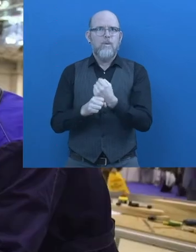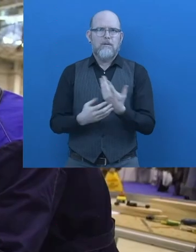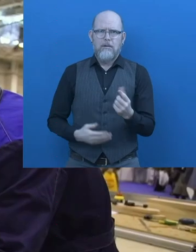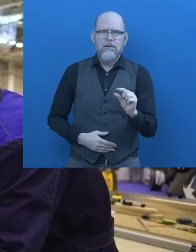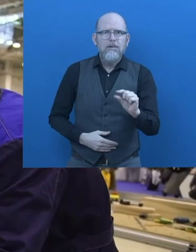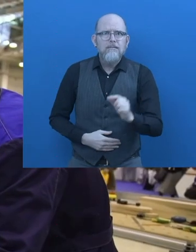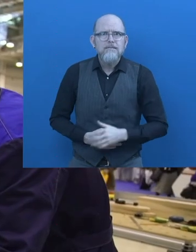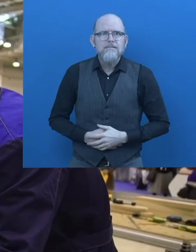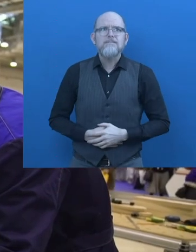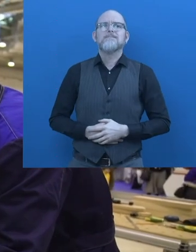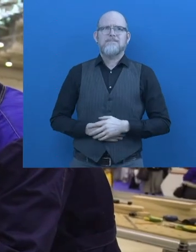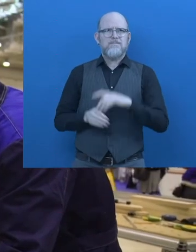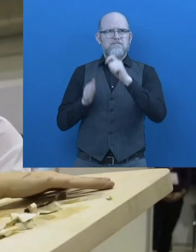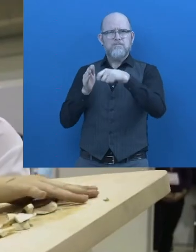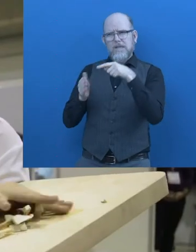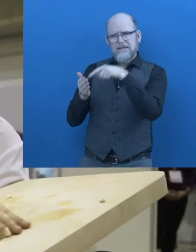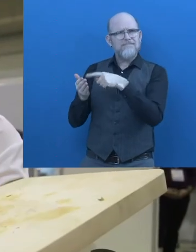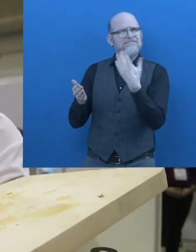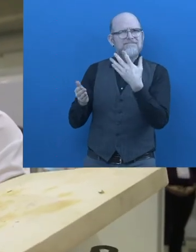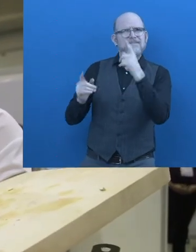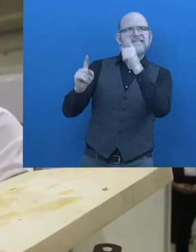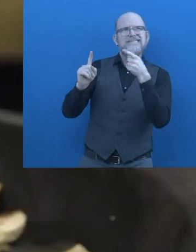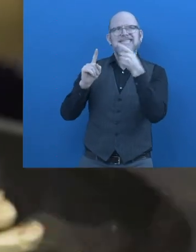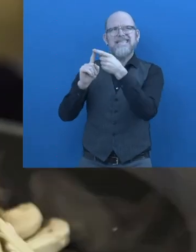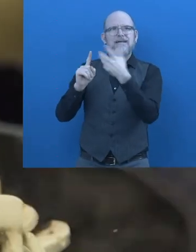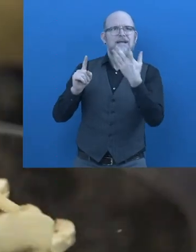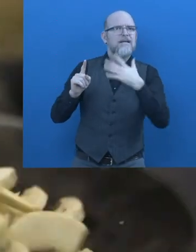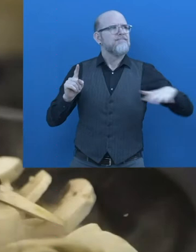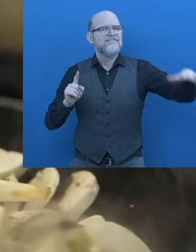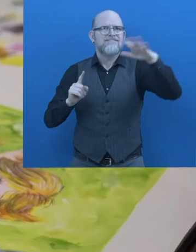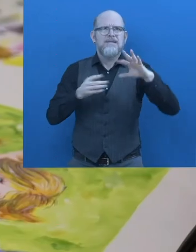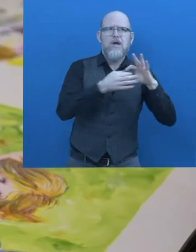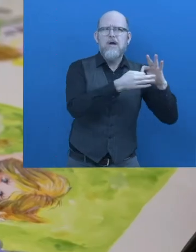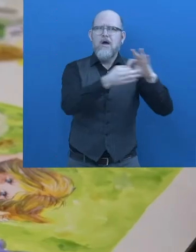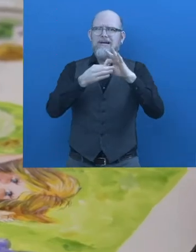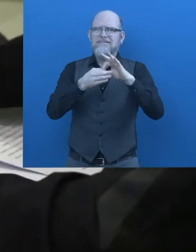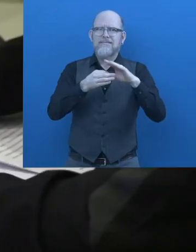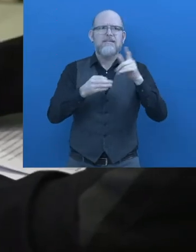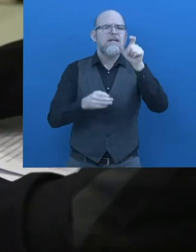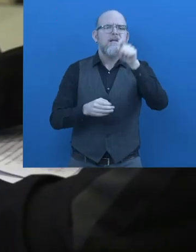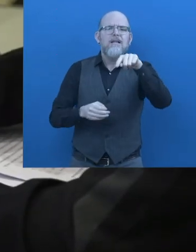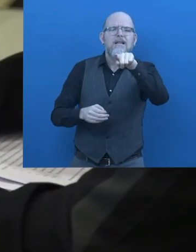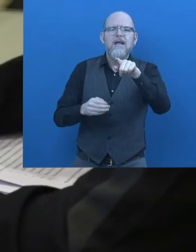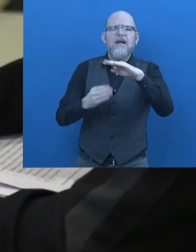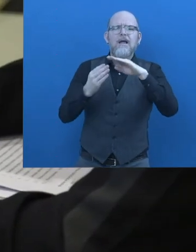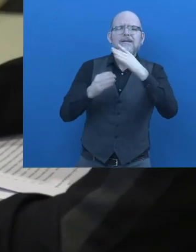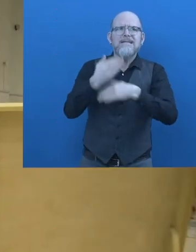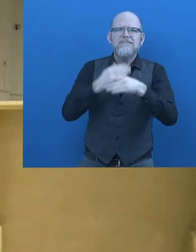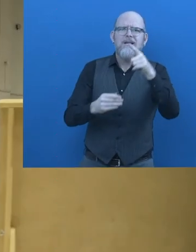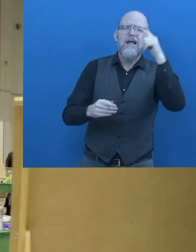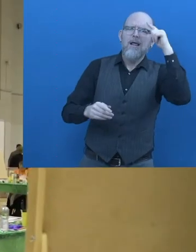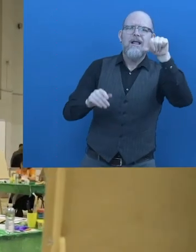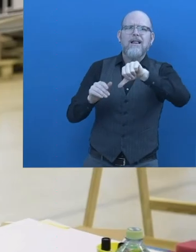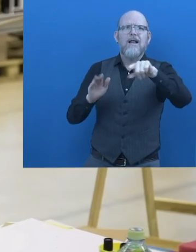number. This project is aimed to eliminate biases in the society, but also to reduce the gap that exists in the labor market between